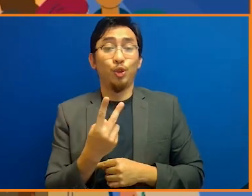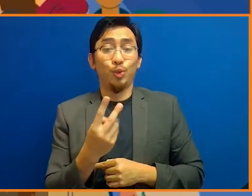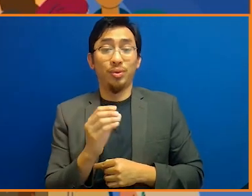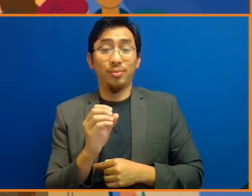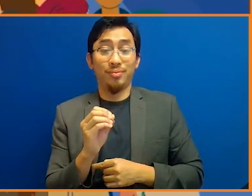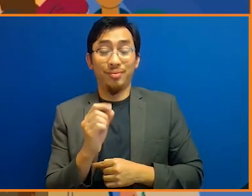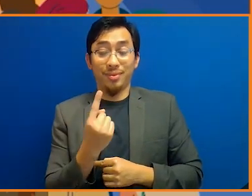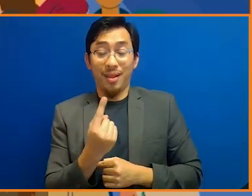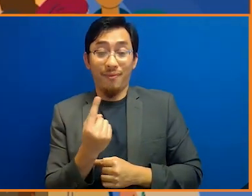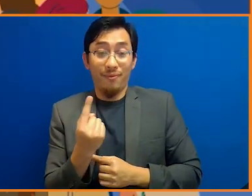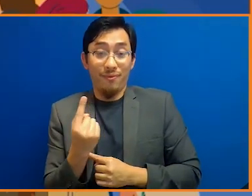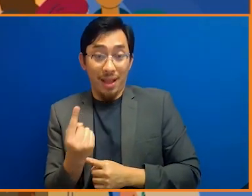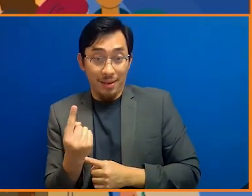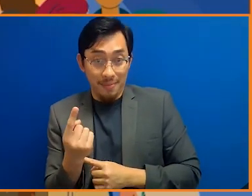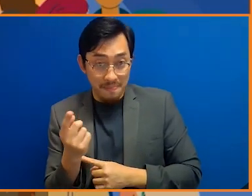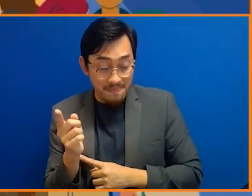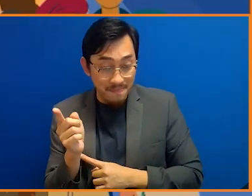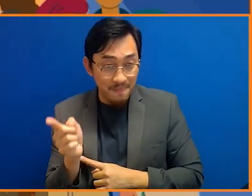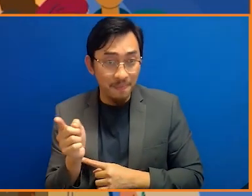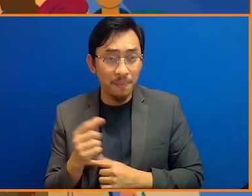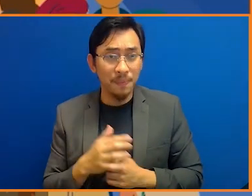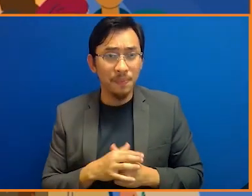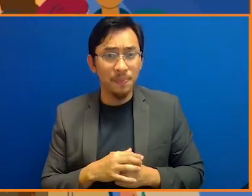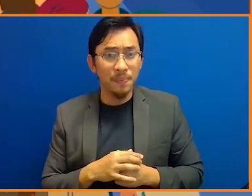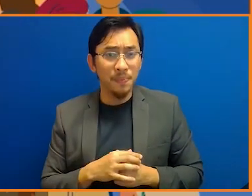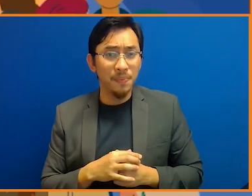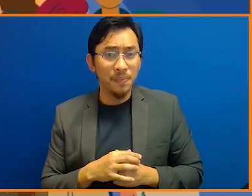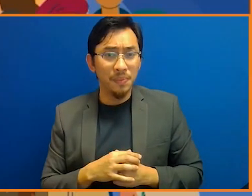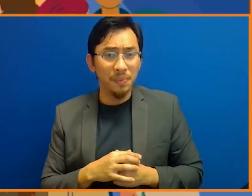casualty in 2011, because